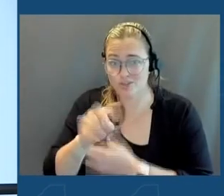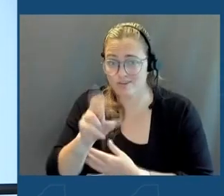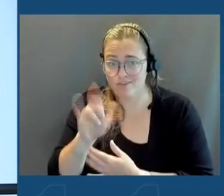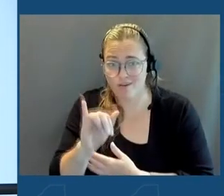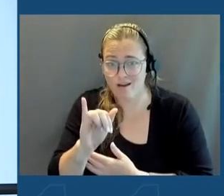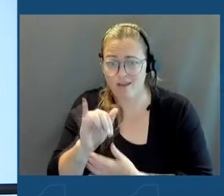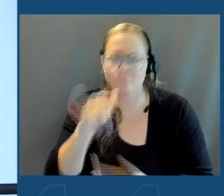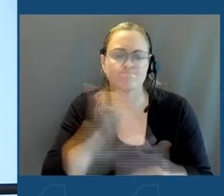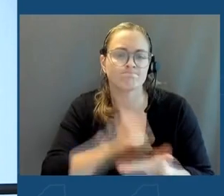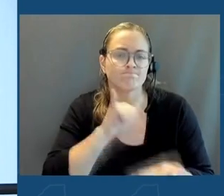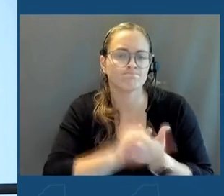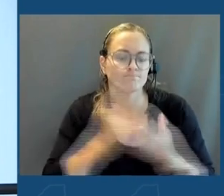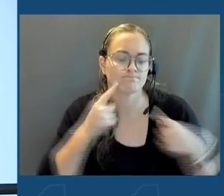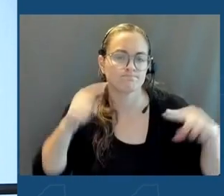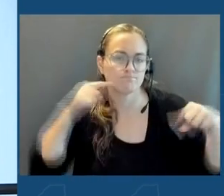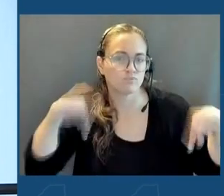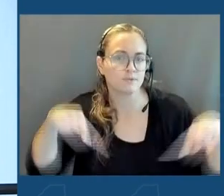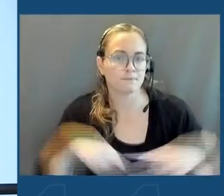So thank you.